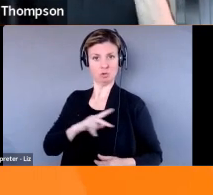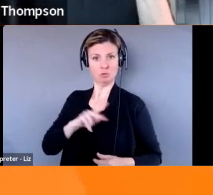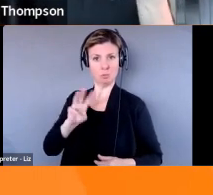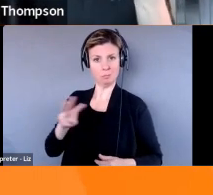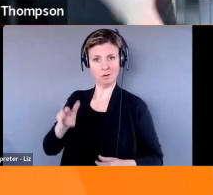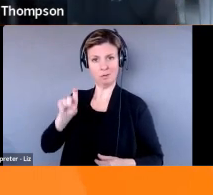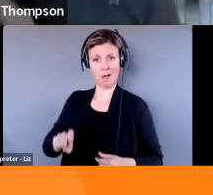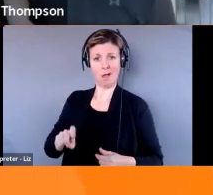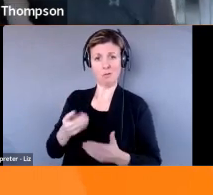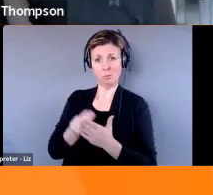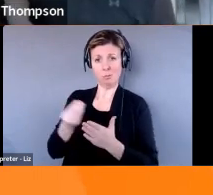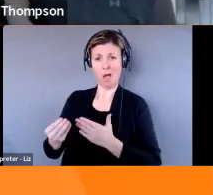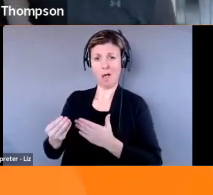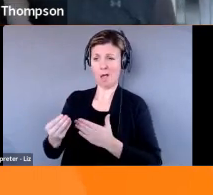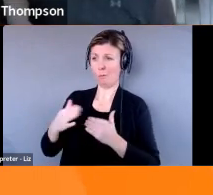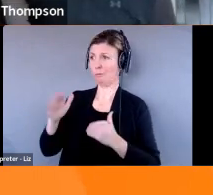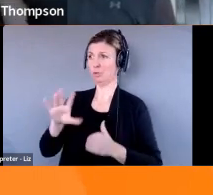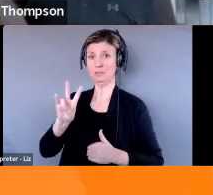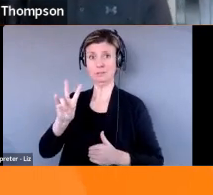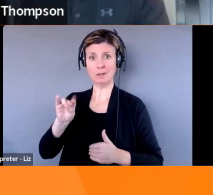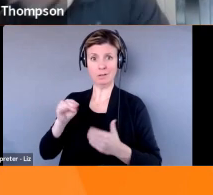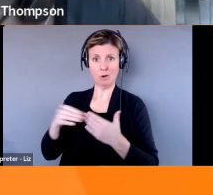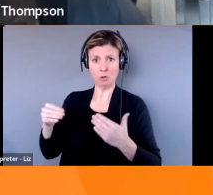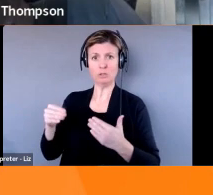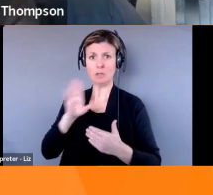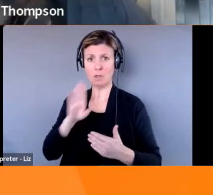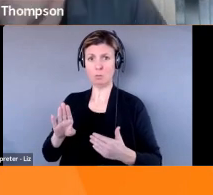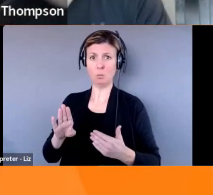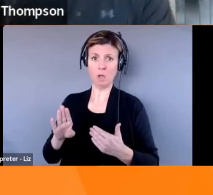Amazon, I can spend $10 and it'll show up tomorrow.